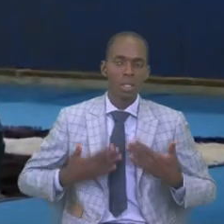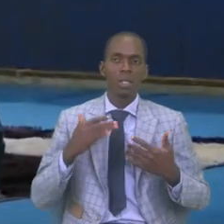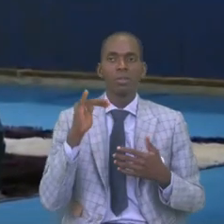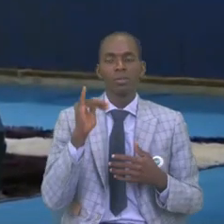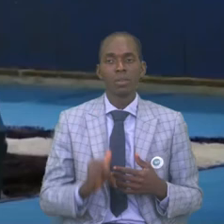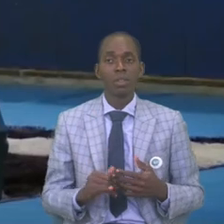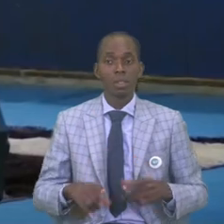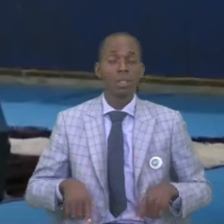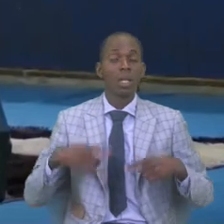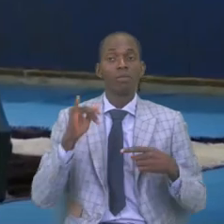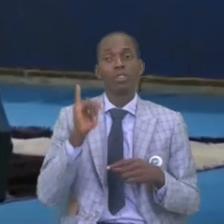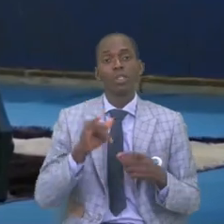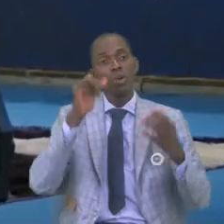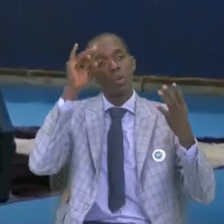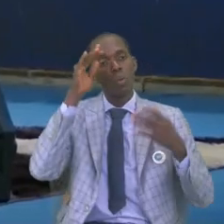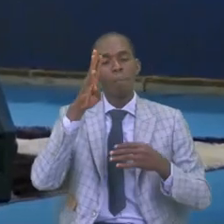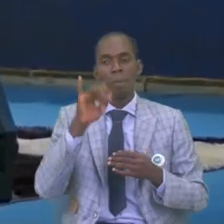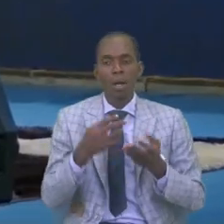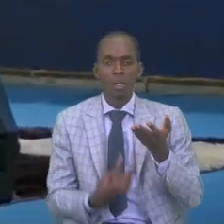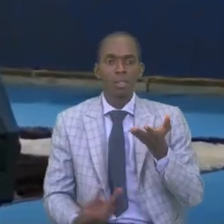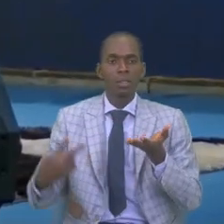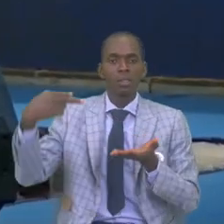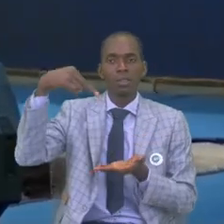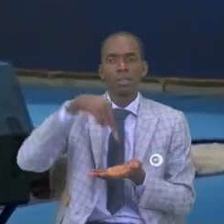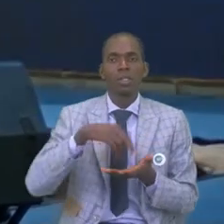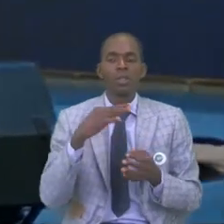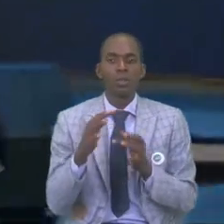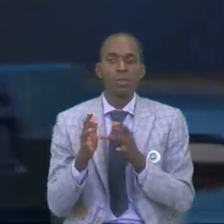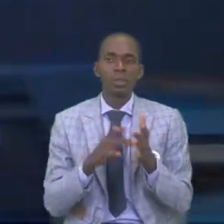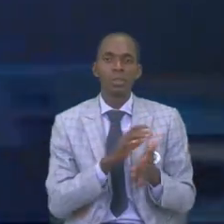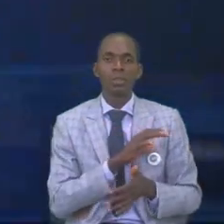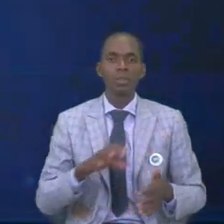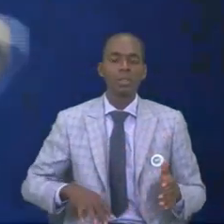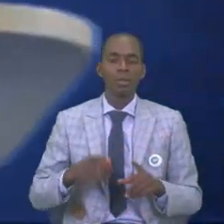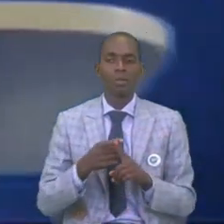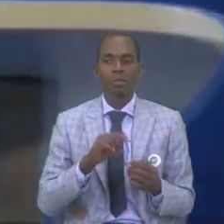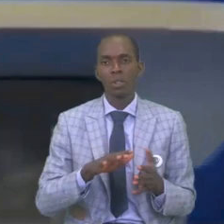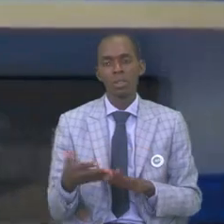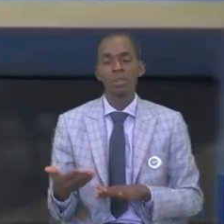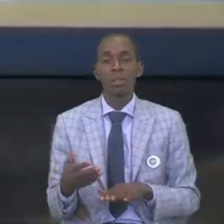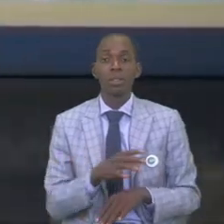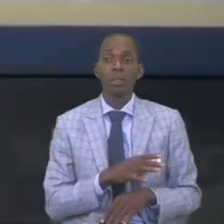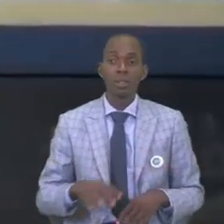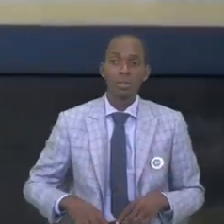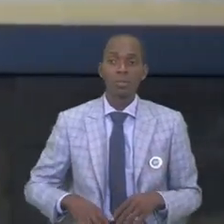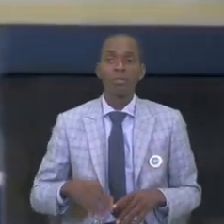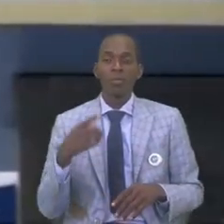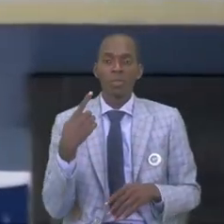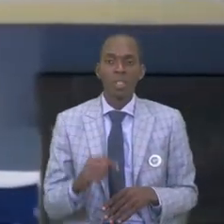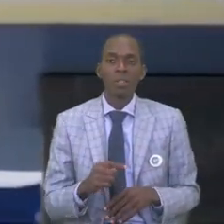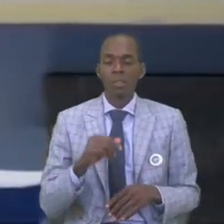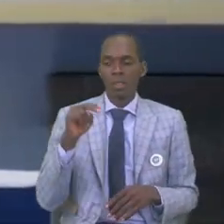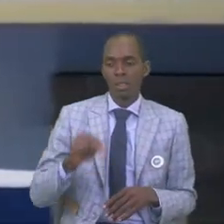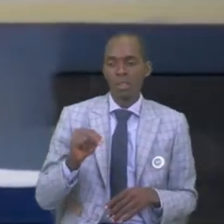the resurrection of Jesus Christ from the dead. Christ, the